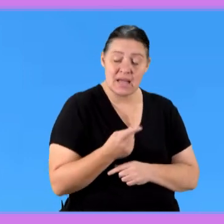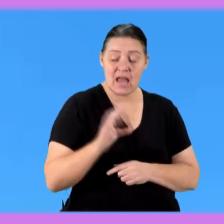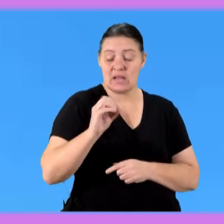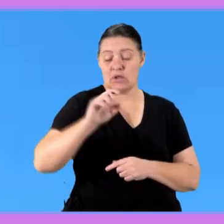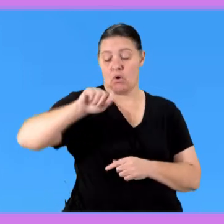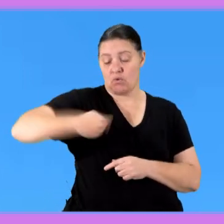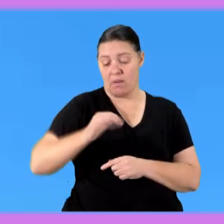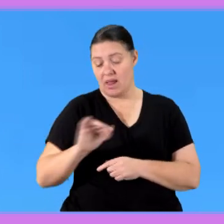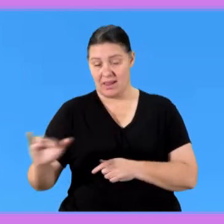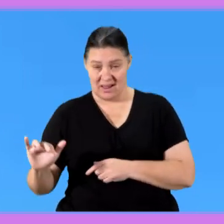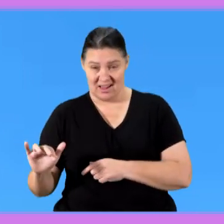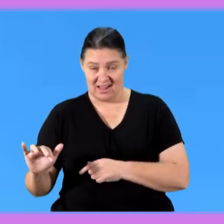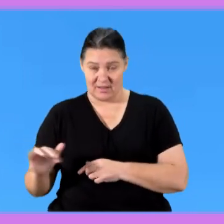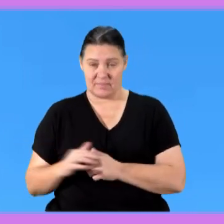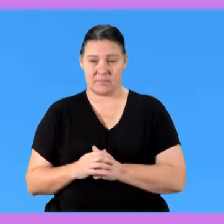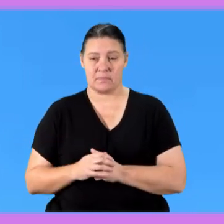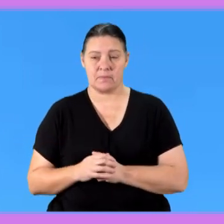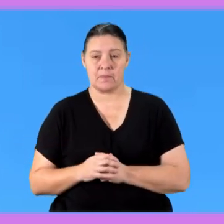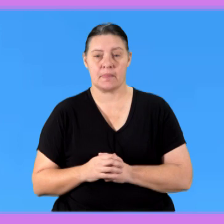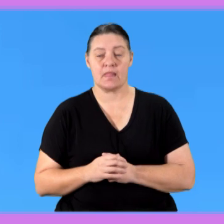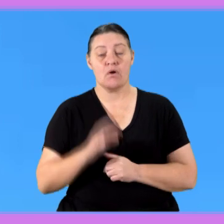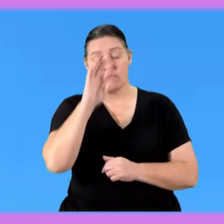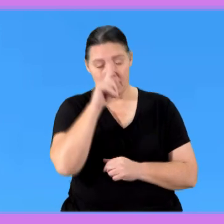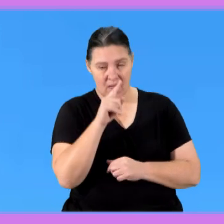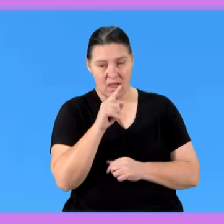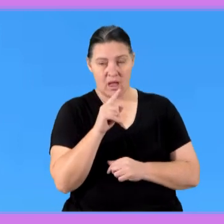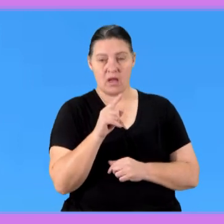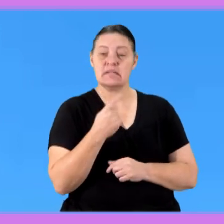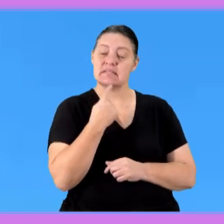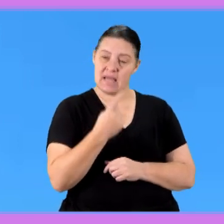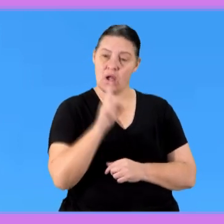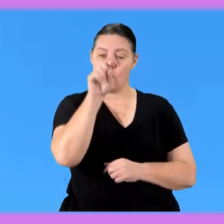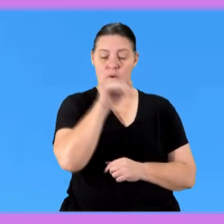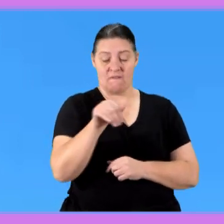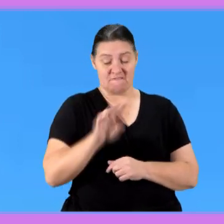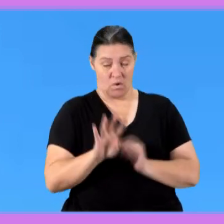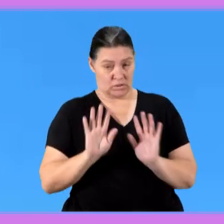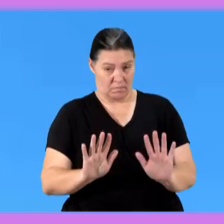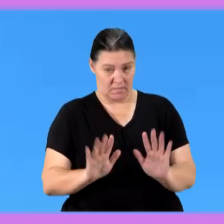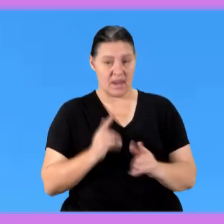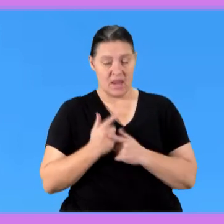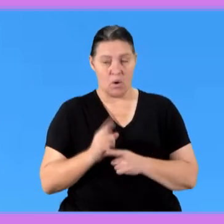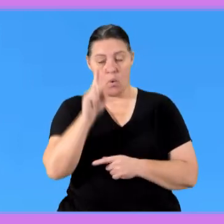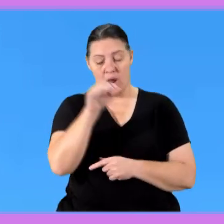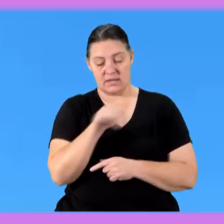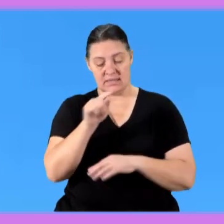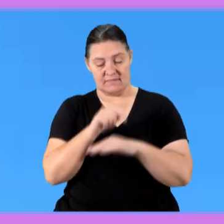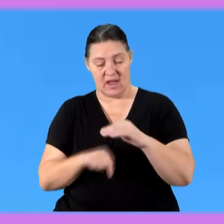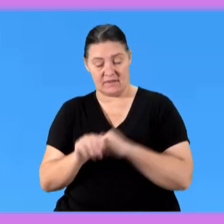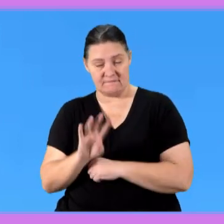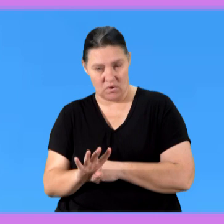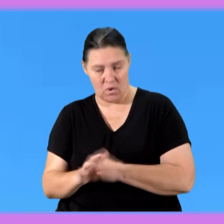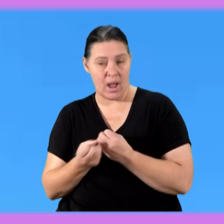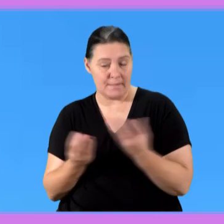must write our answer as a decimal. Remember, we stop by saying it's 1 over 4. So I'll say 1 divided by